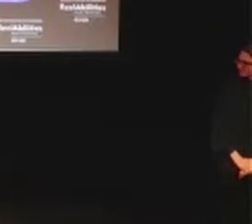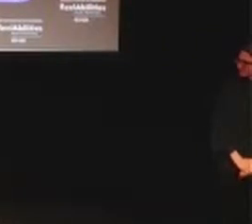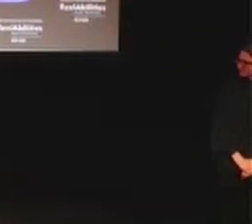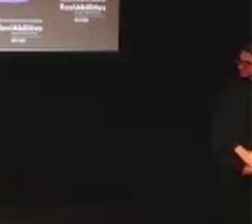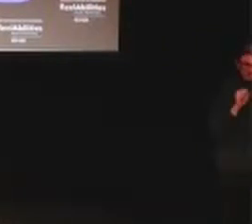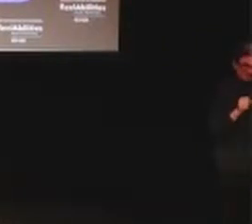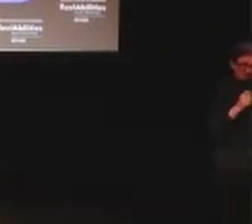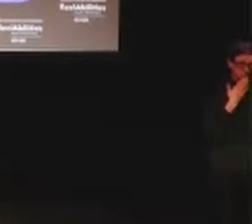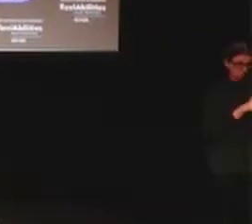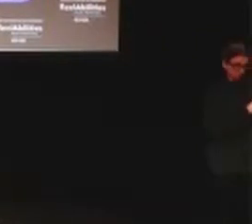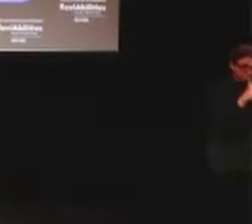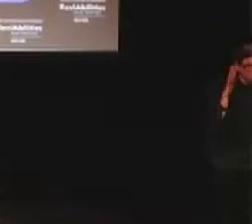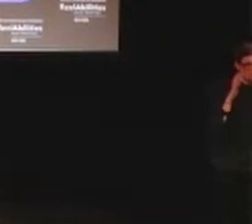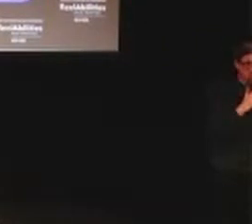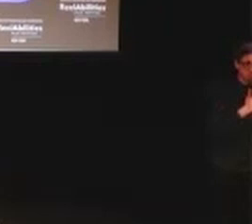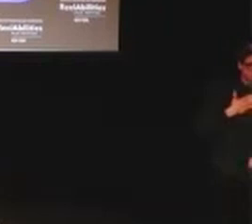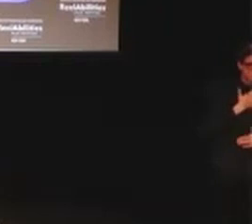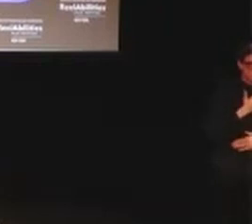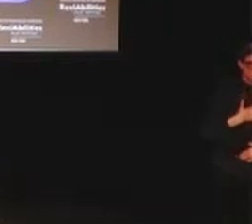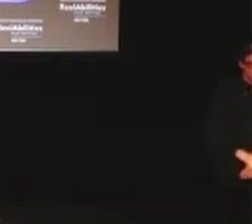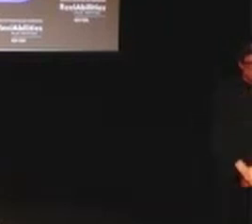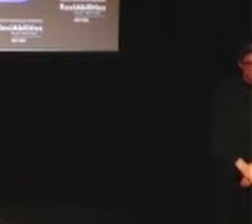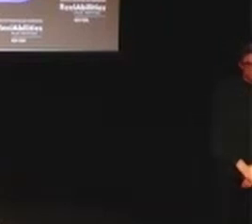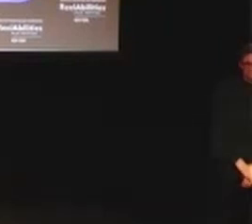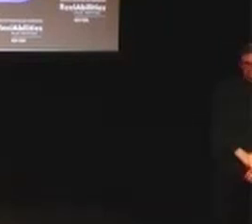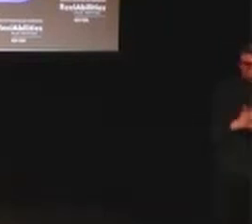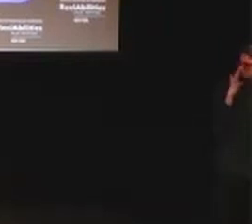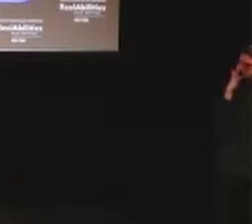Can we give these wonderful people another round of applause?